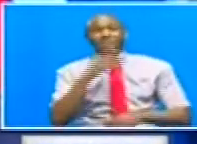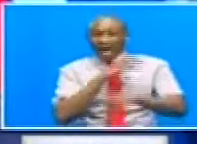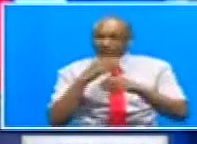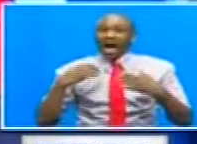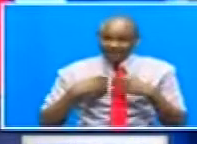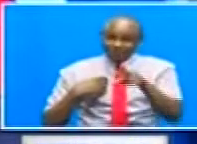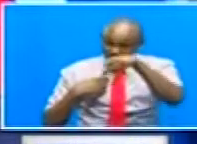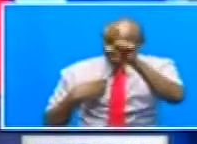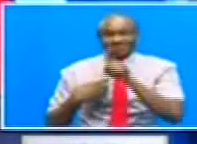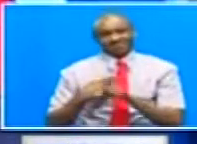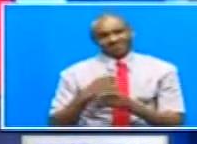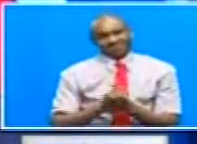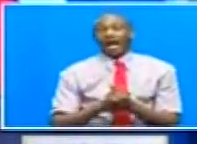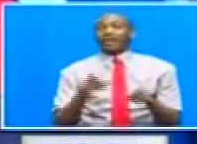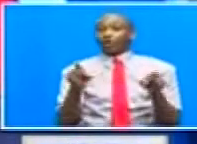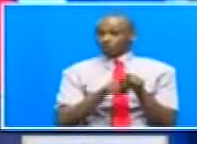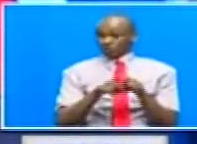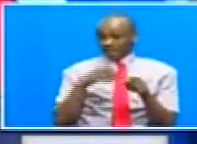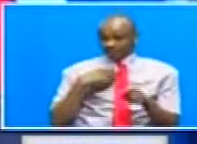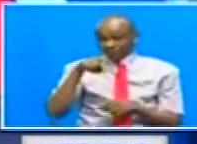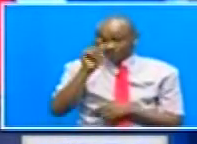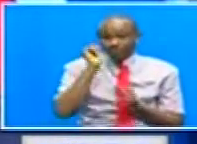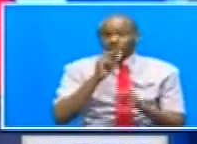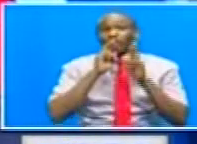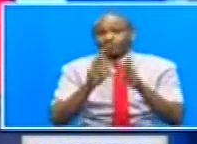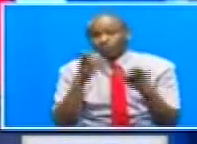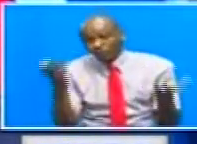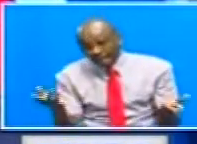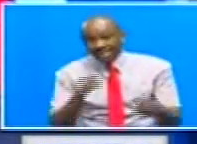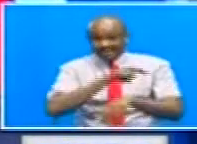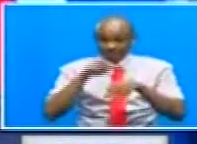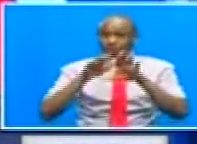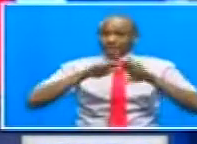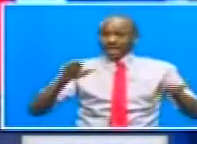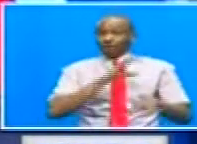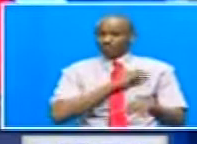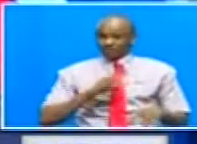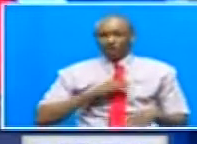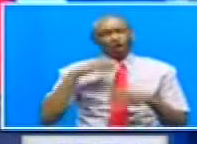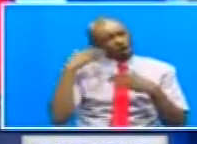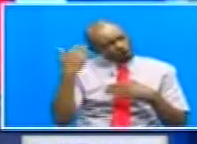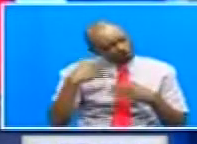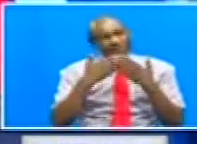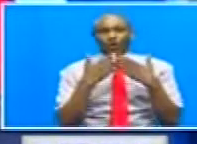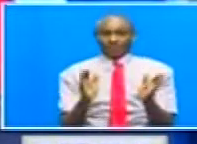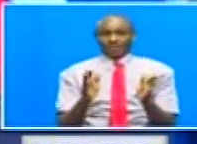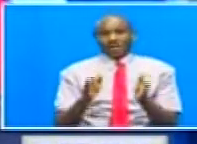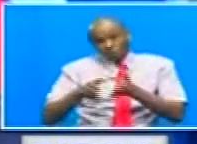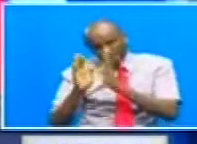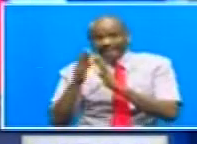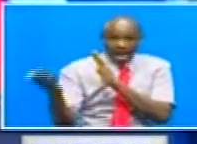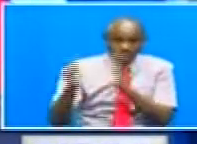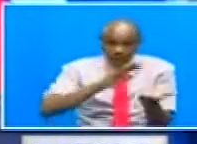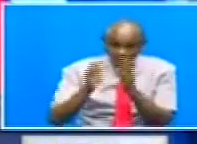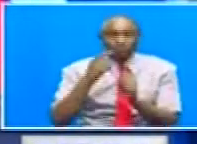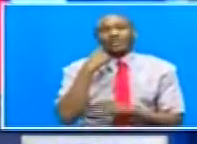we have. And indeed, you're also talking about where you can report this to. The National Land Commission is always open and we'll be giving you ways in which you can get in